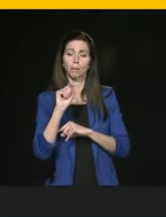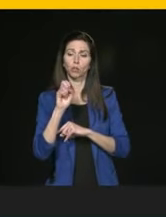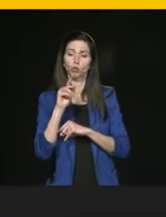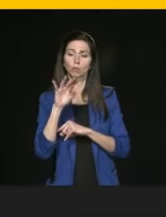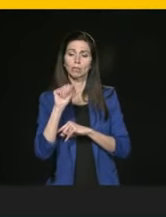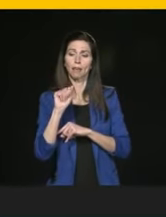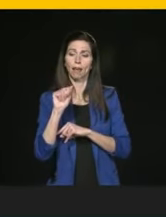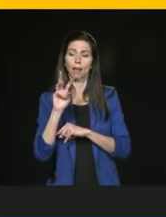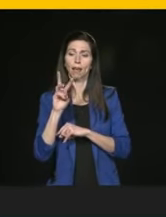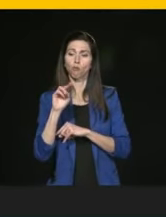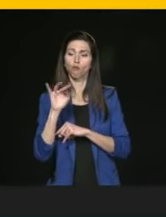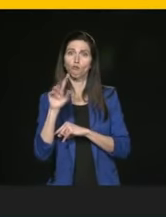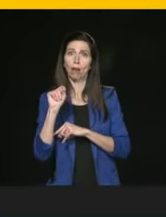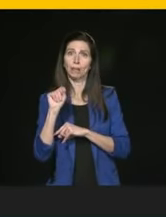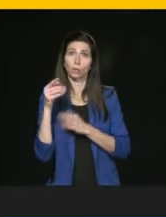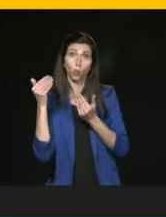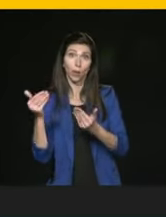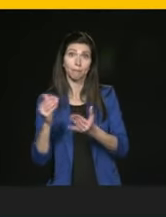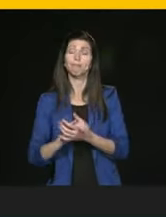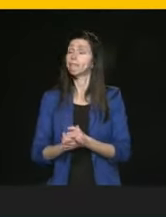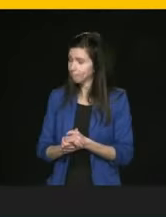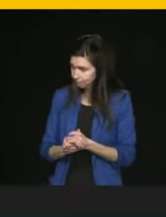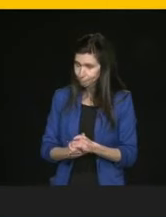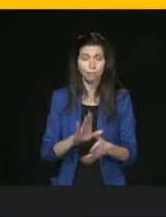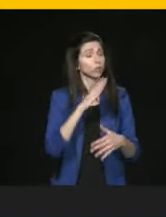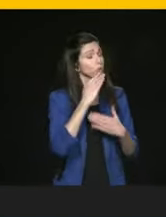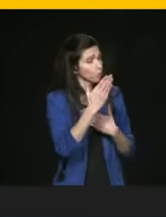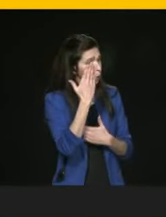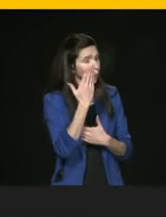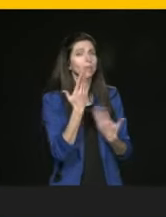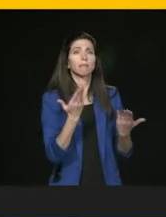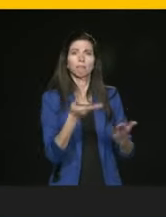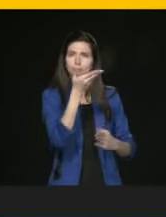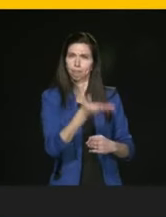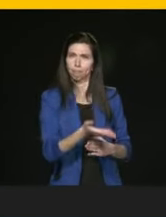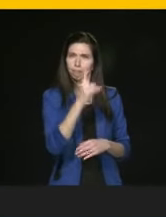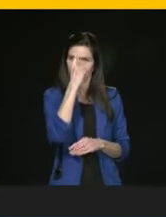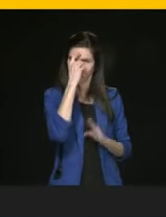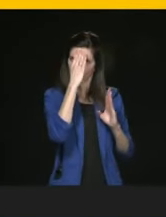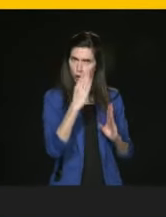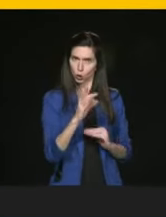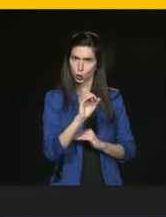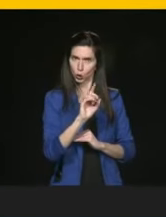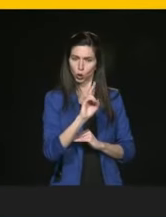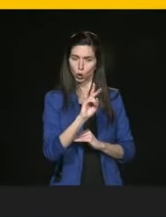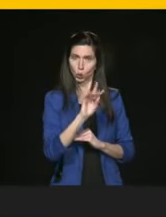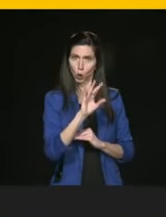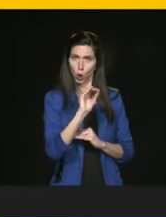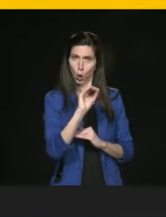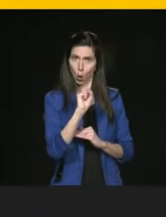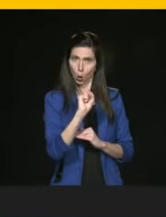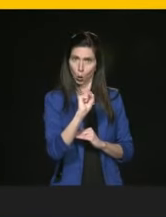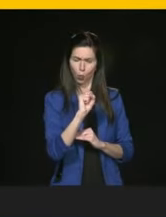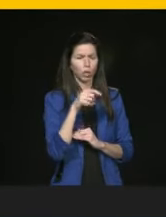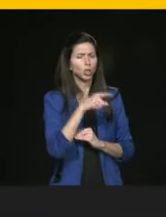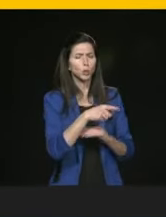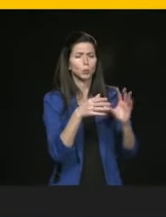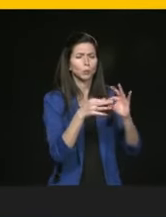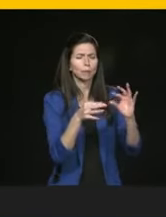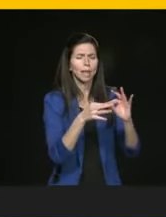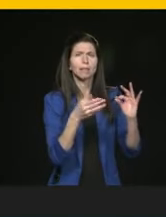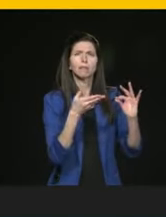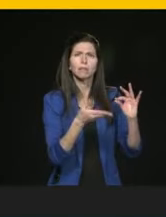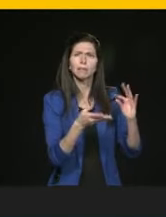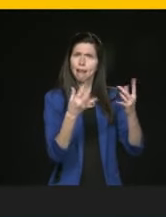Good morning, Minister Duclos. You said that the numbers are giving us cause for cautious optimism,